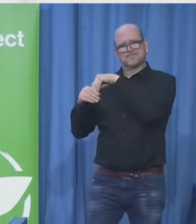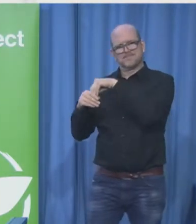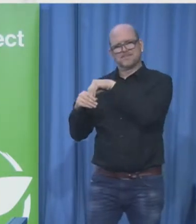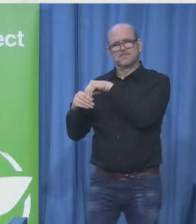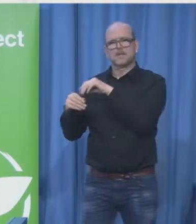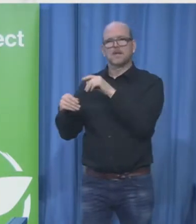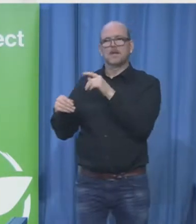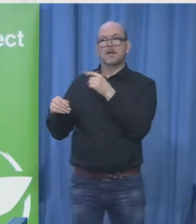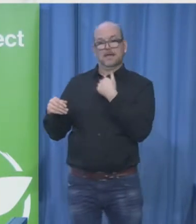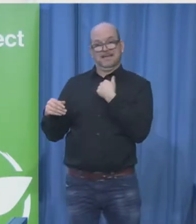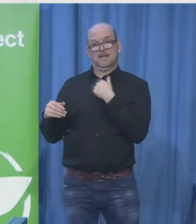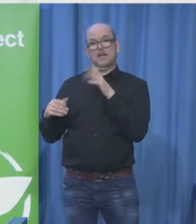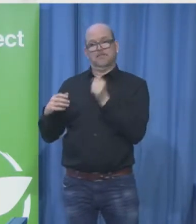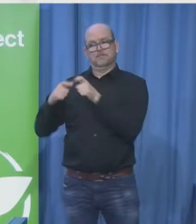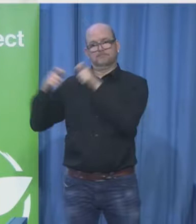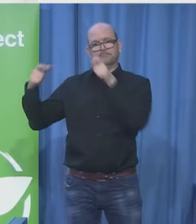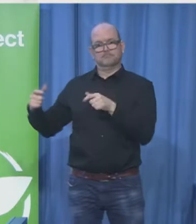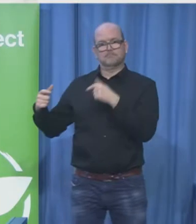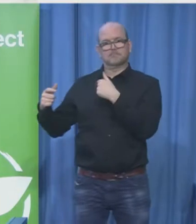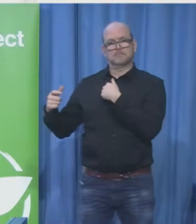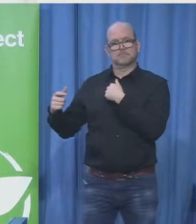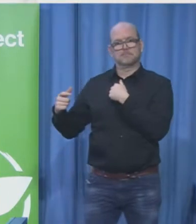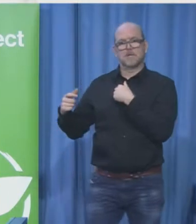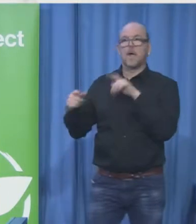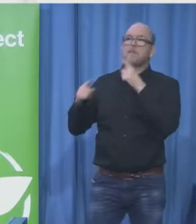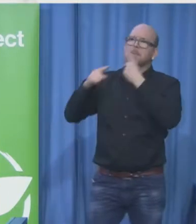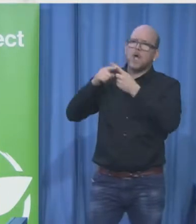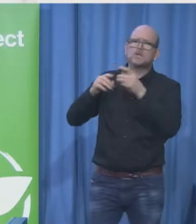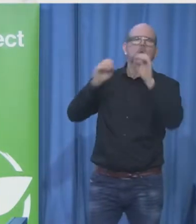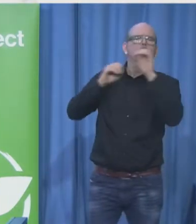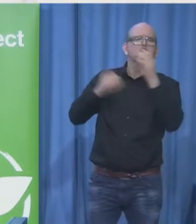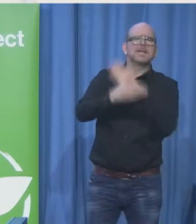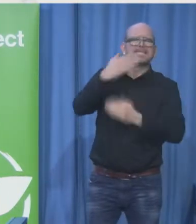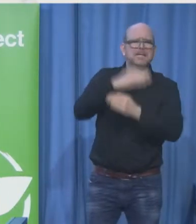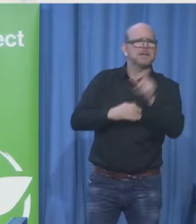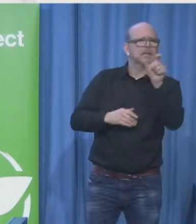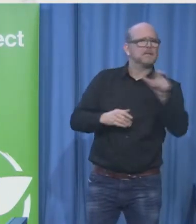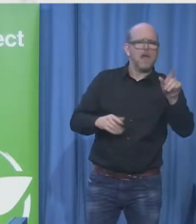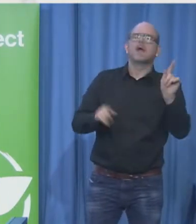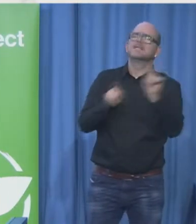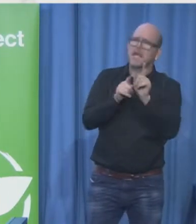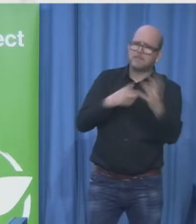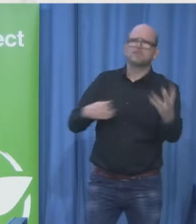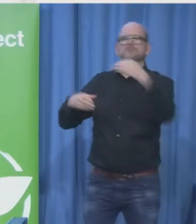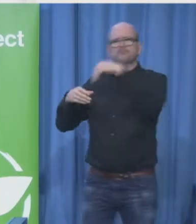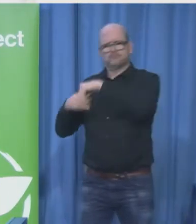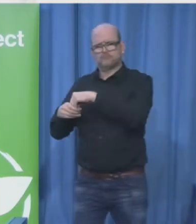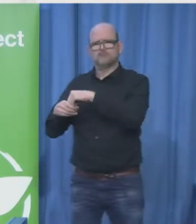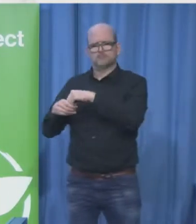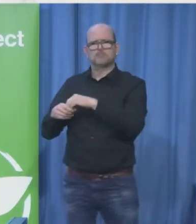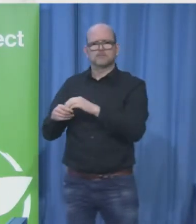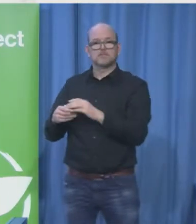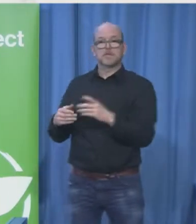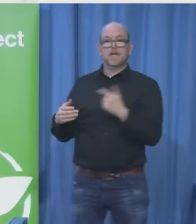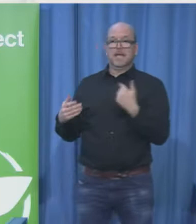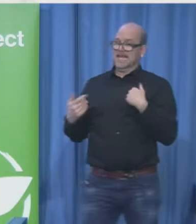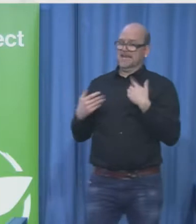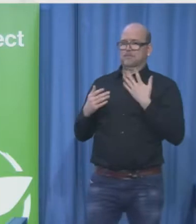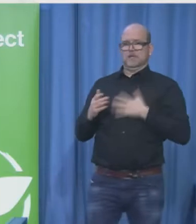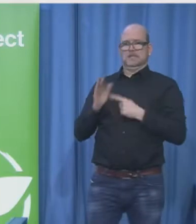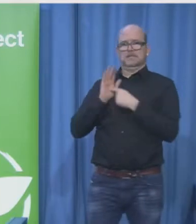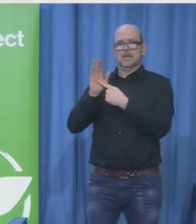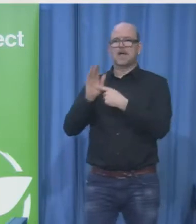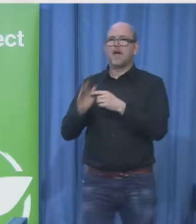disability, prepared not to discriminate because of inequalities and differences. That's